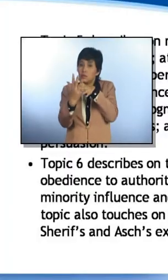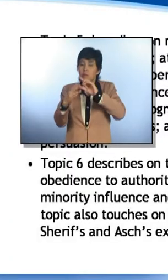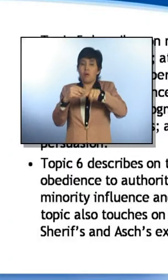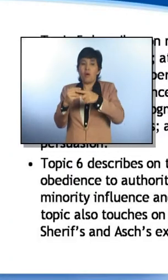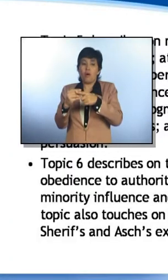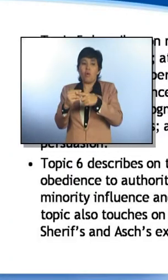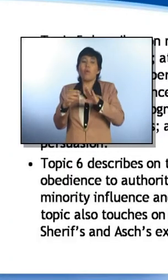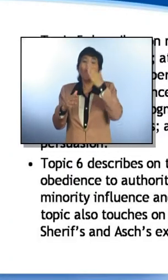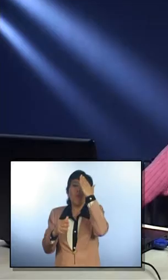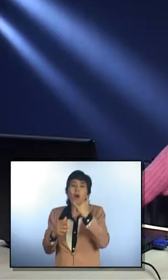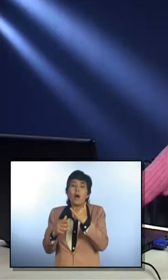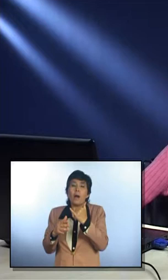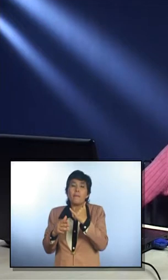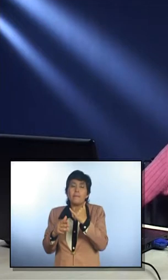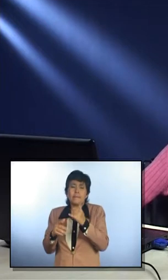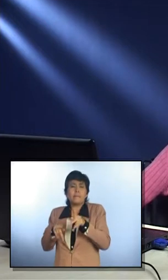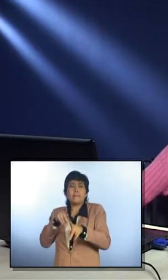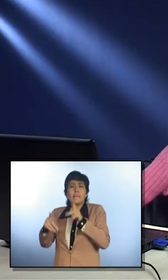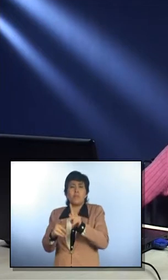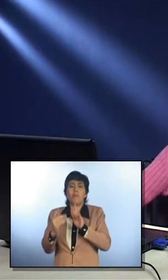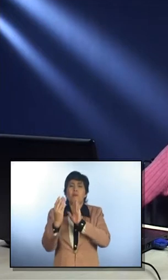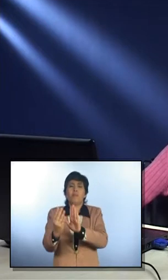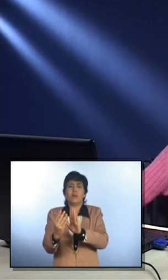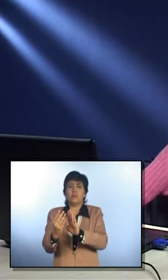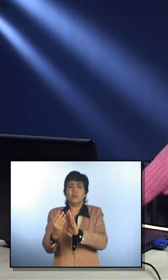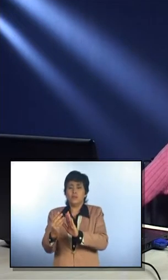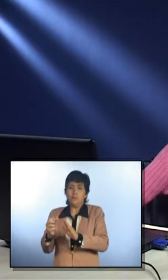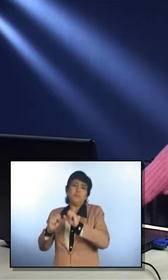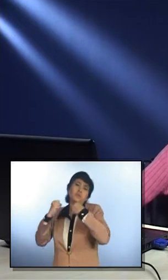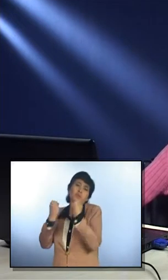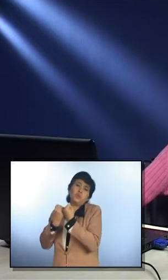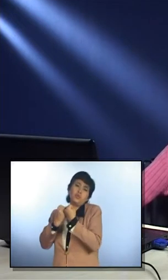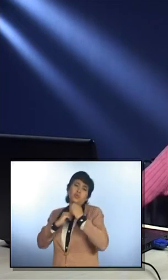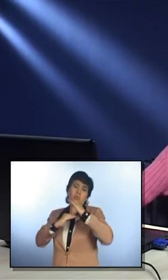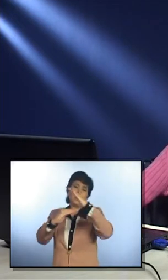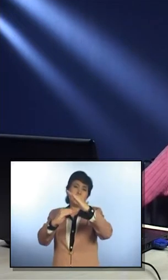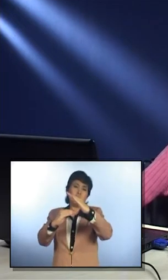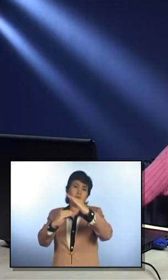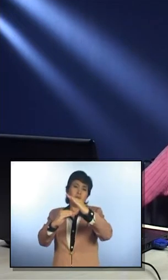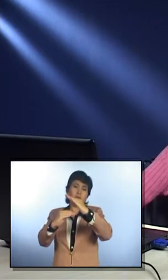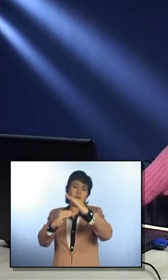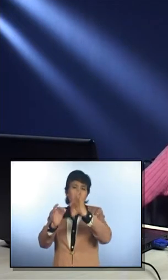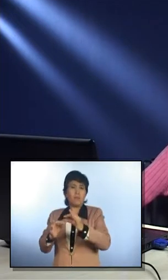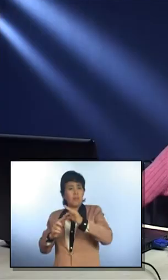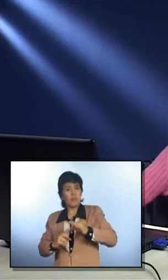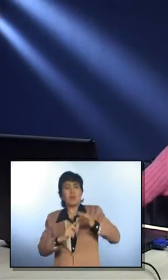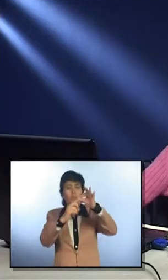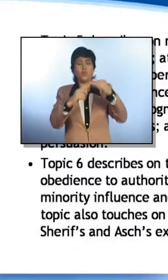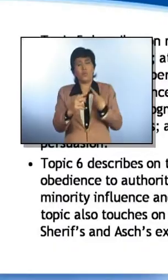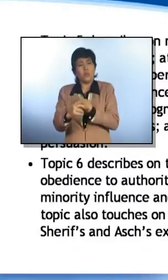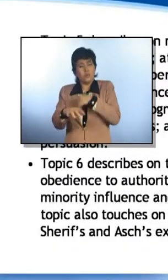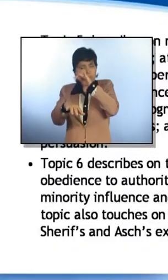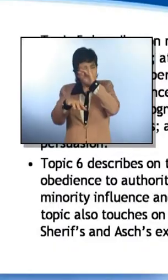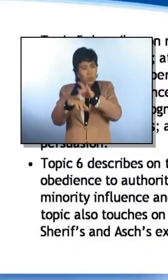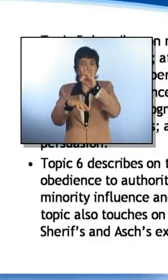conformity. Why do people conform to the social standard? Minority influence, we also will touch